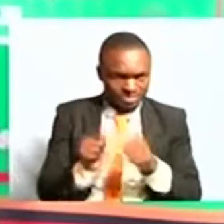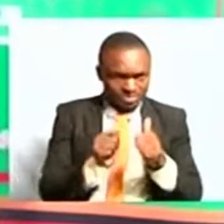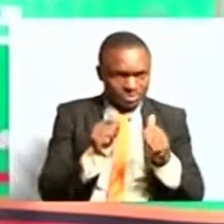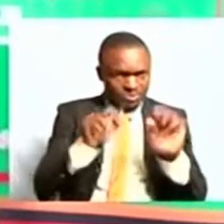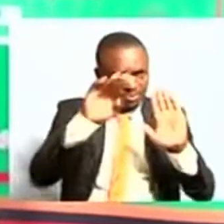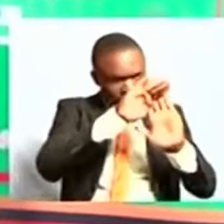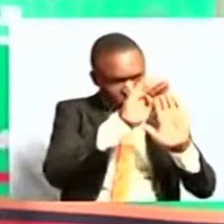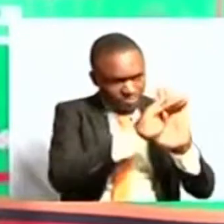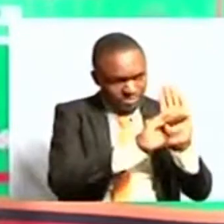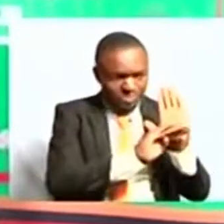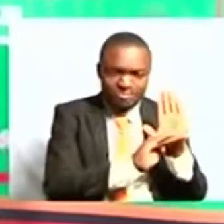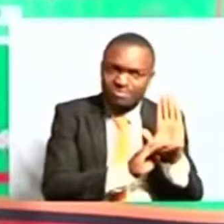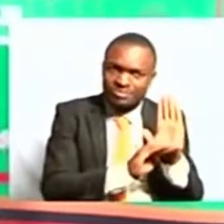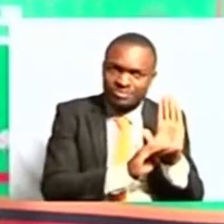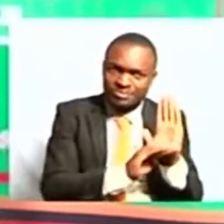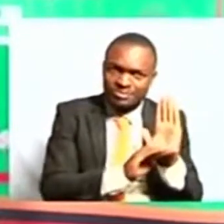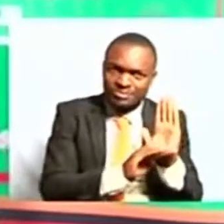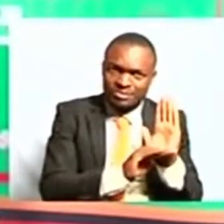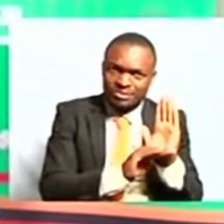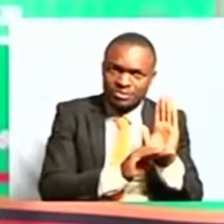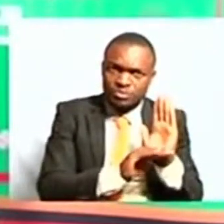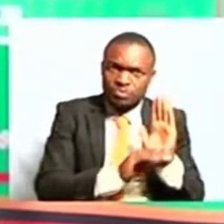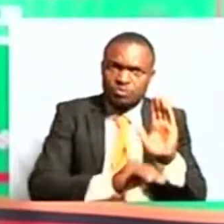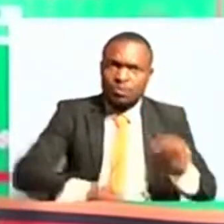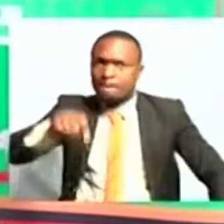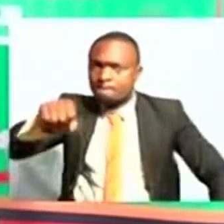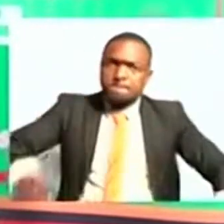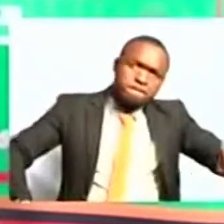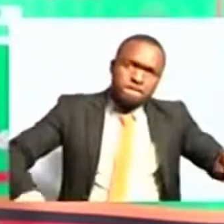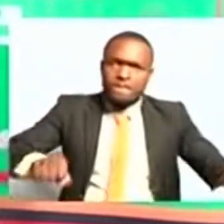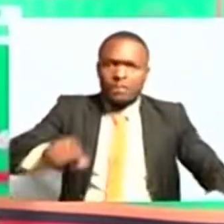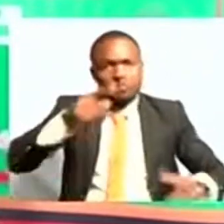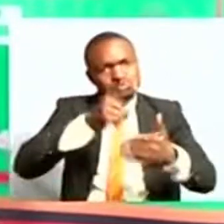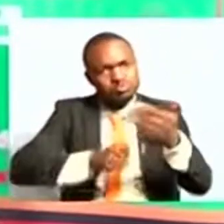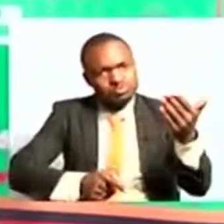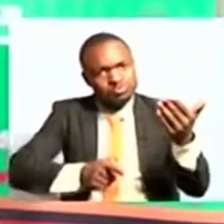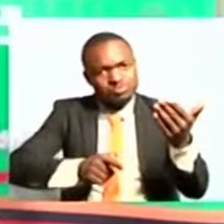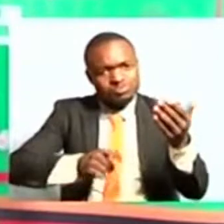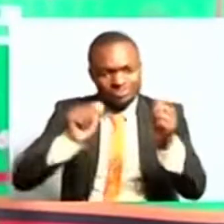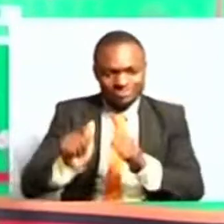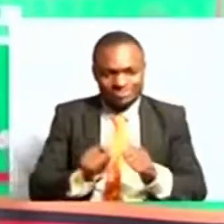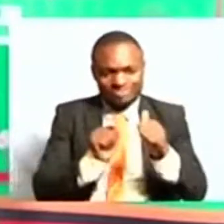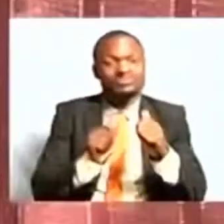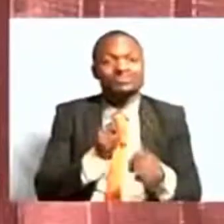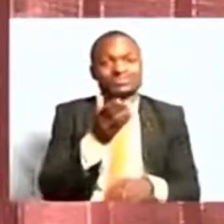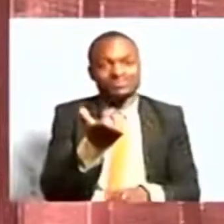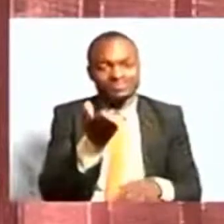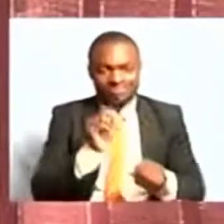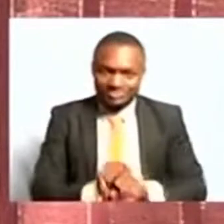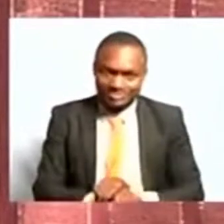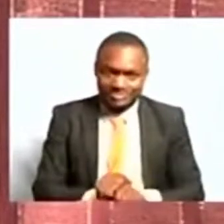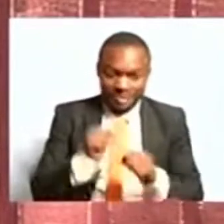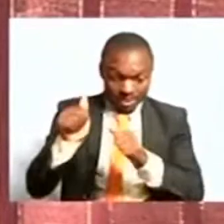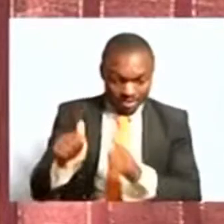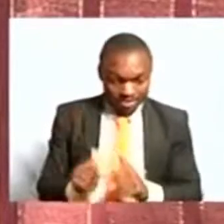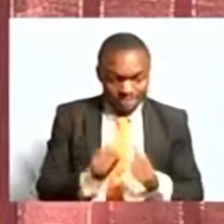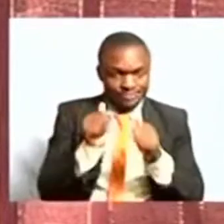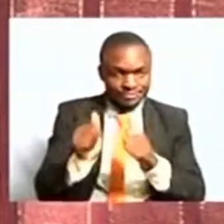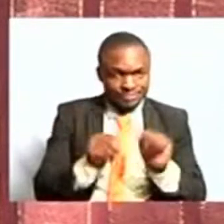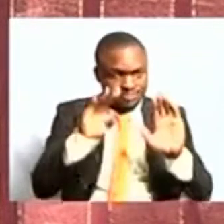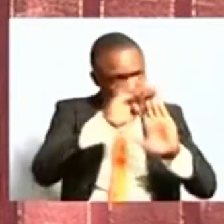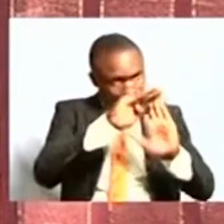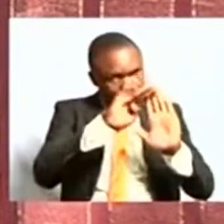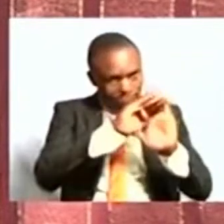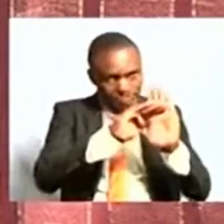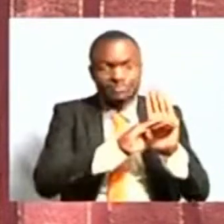Are they just matches, or what events that have you lined up? So the activities that have been lined